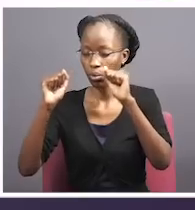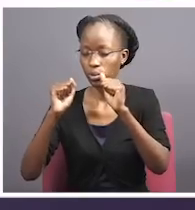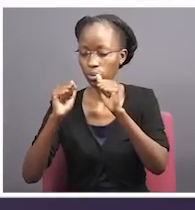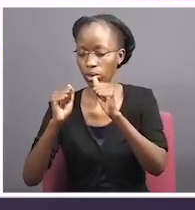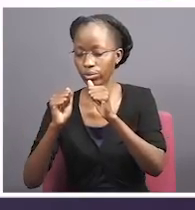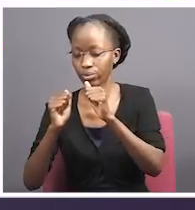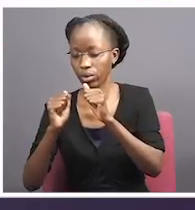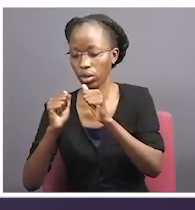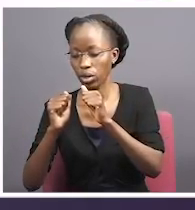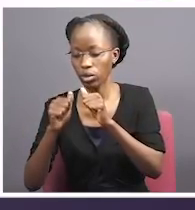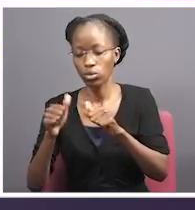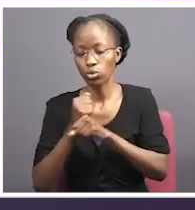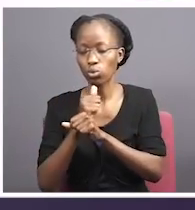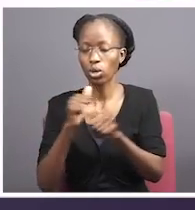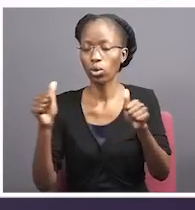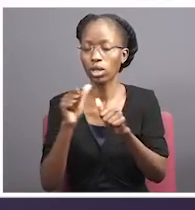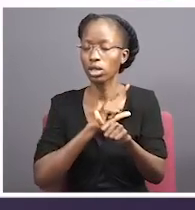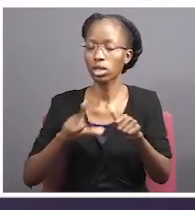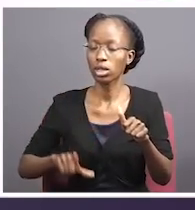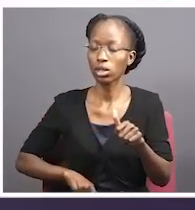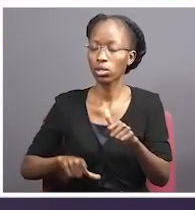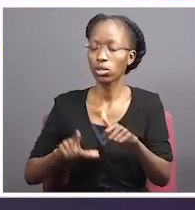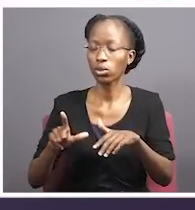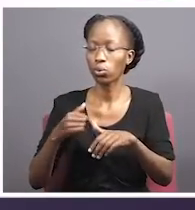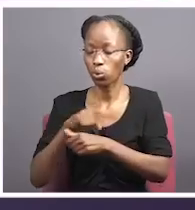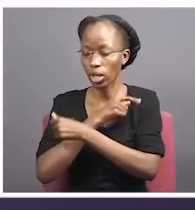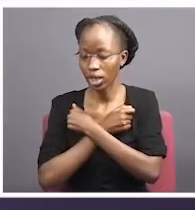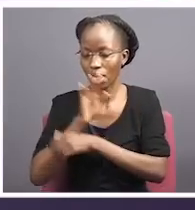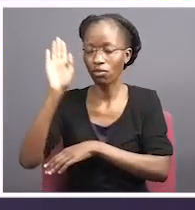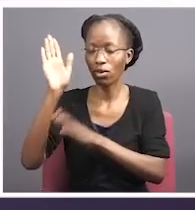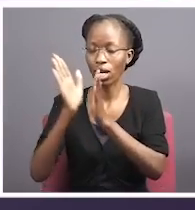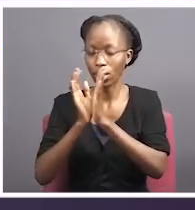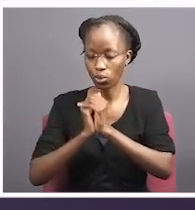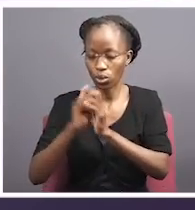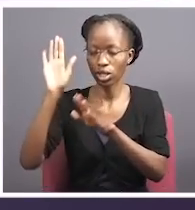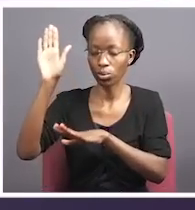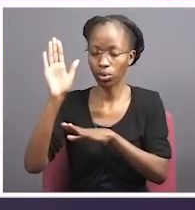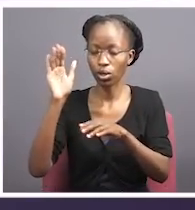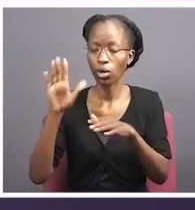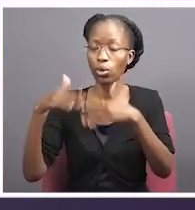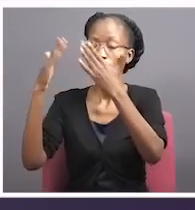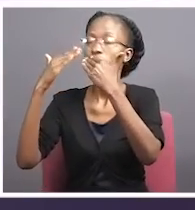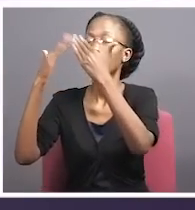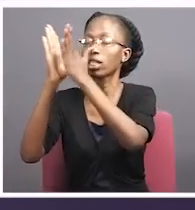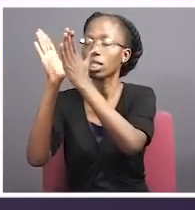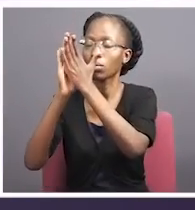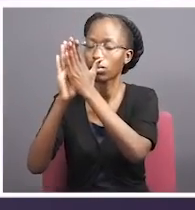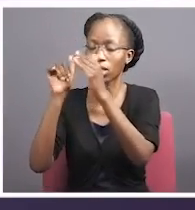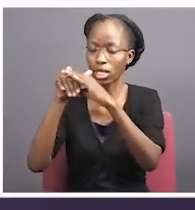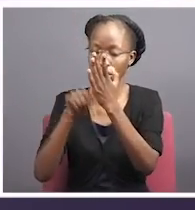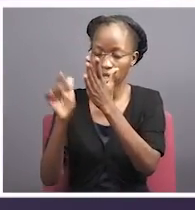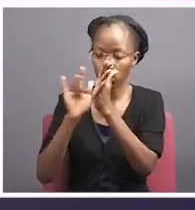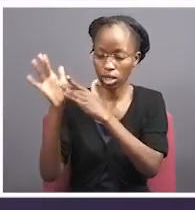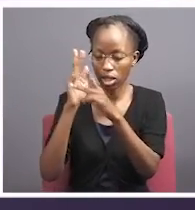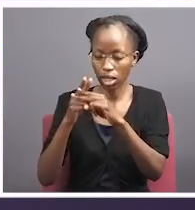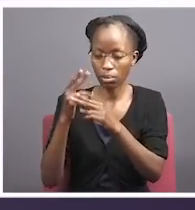be taken care of. Father, glorify your name in our giving. We love you and we worship you. We give you thanks and praise